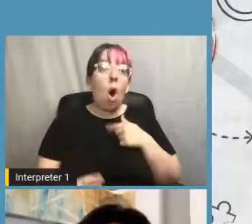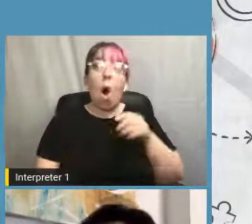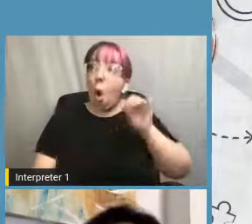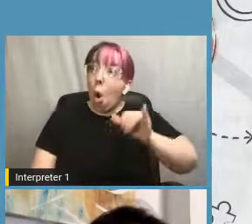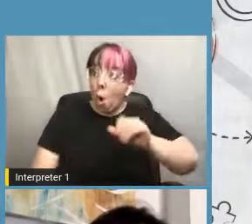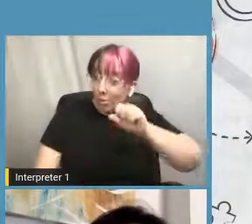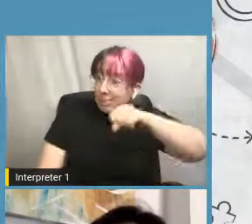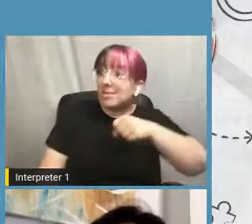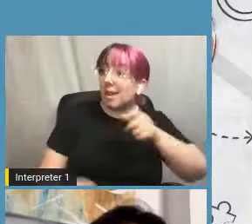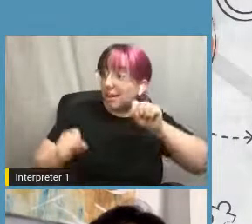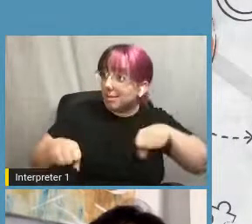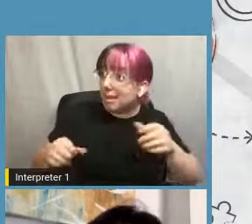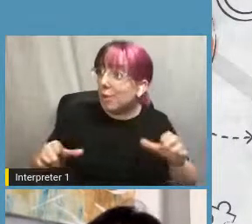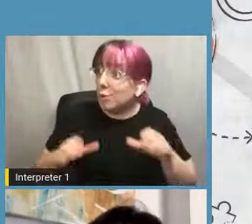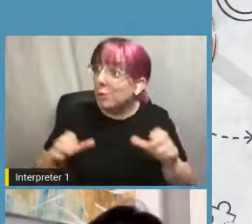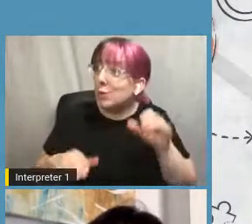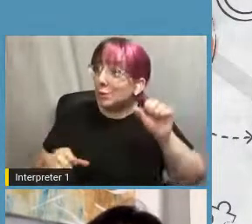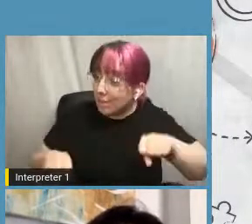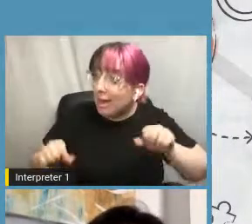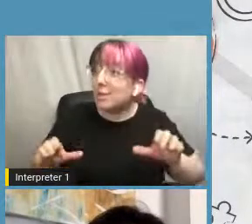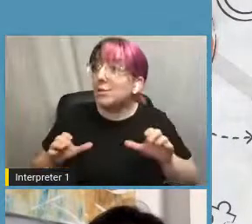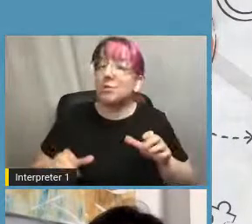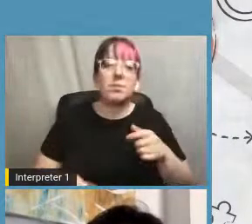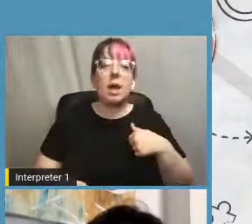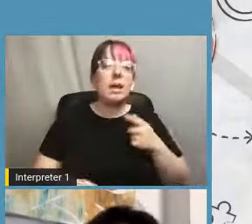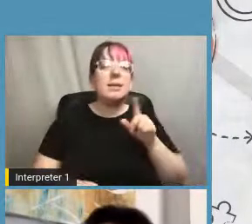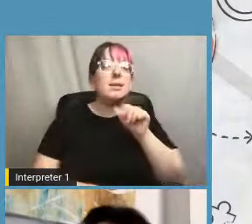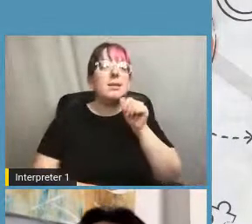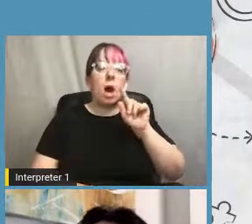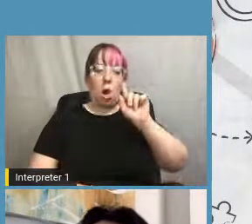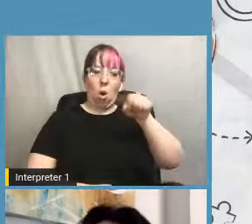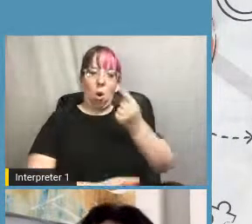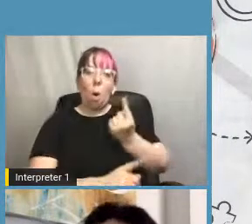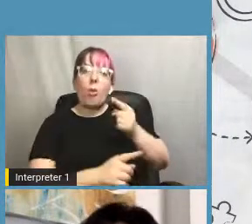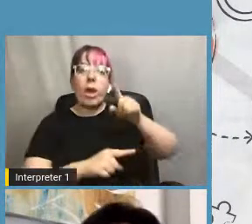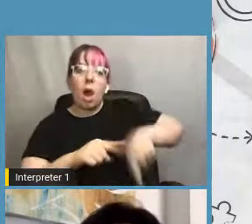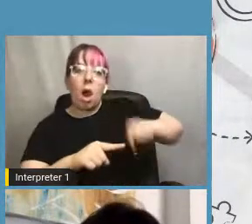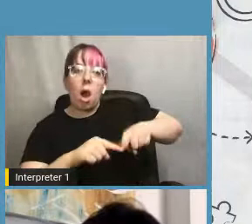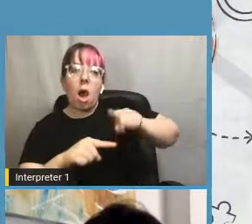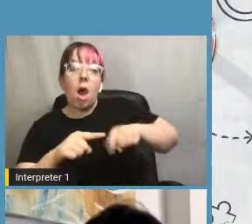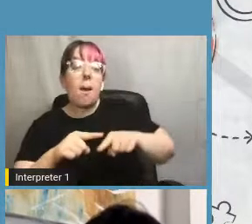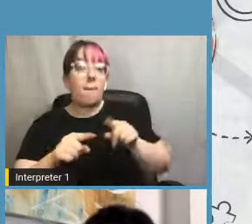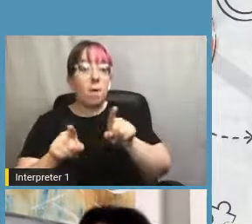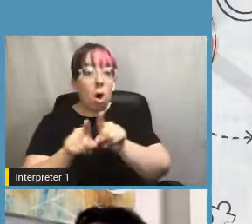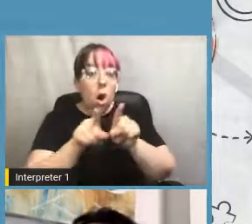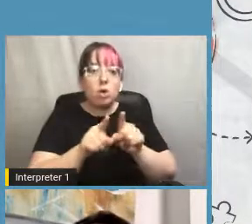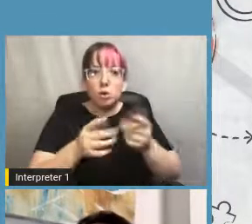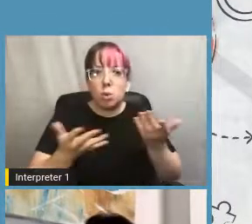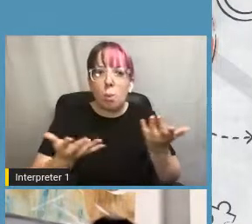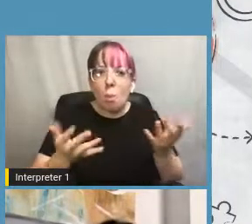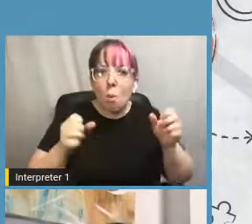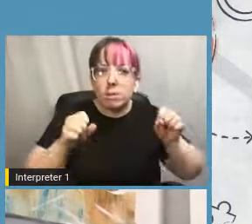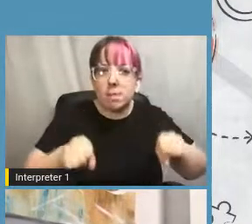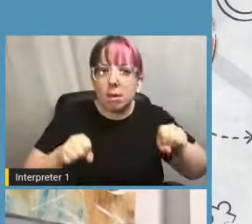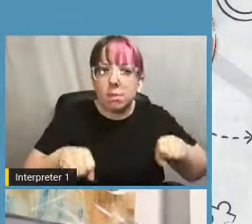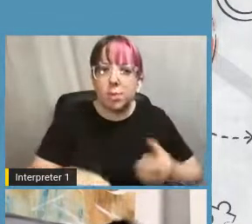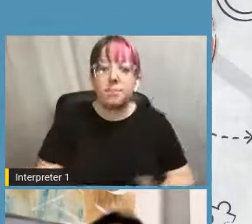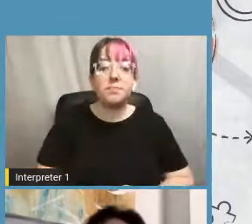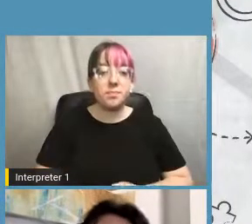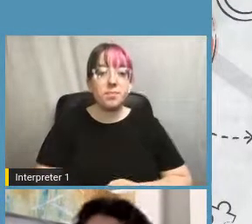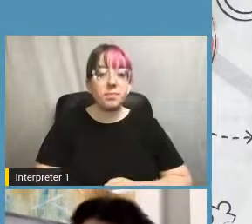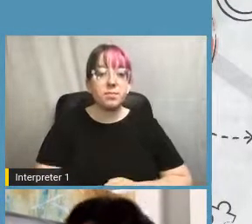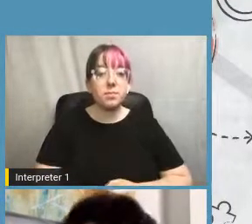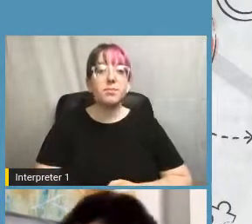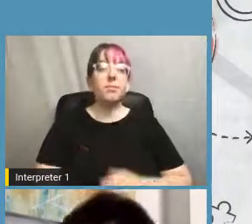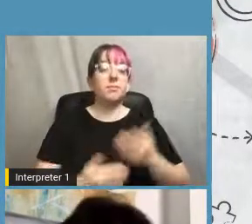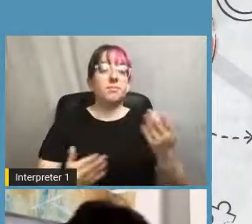it in here. It's not always about what can't be done, but also what is possible, right? Then you